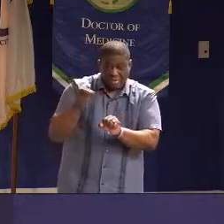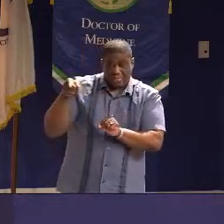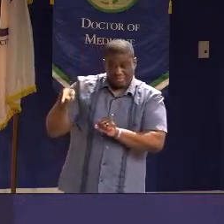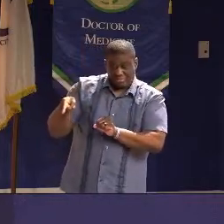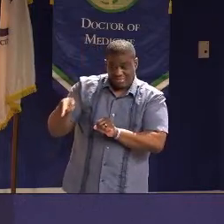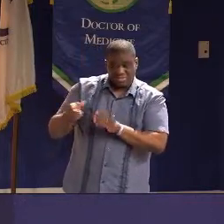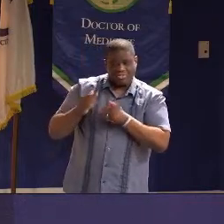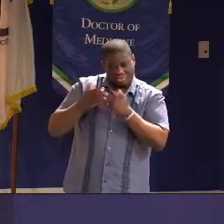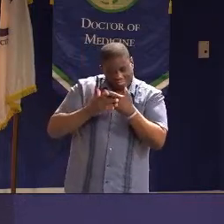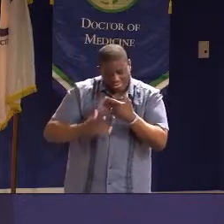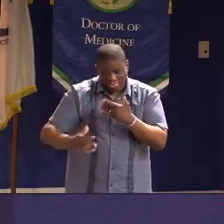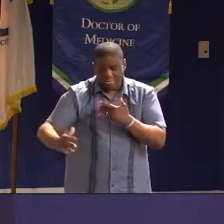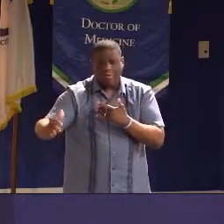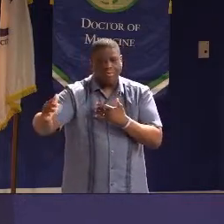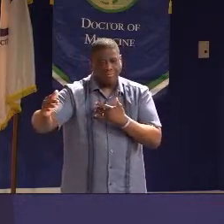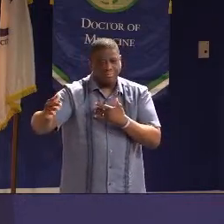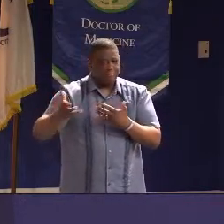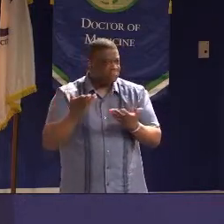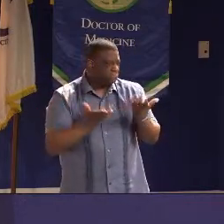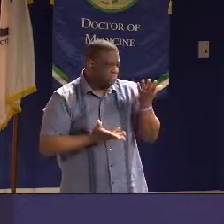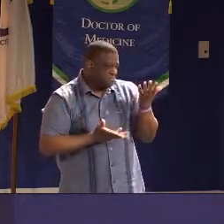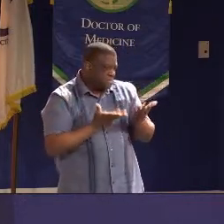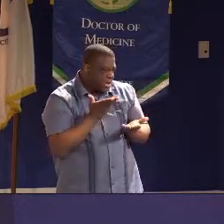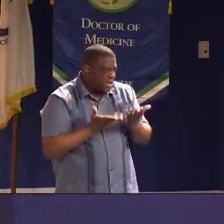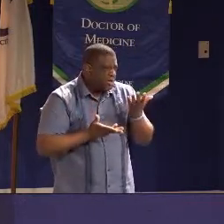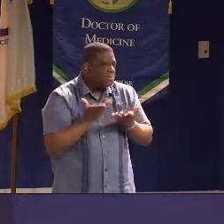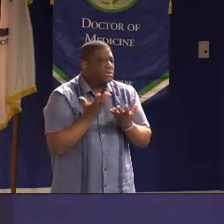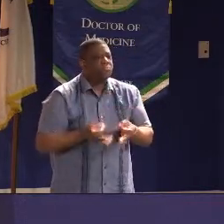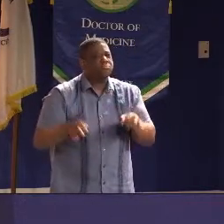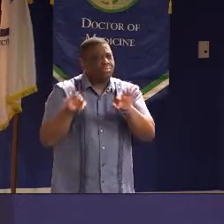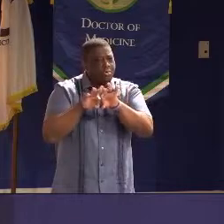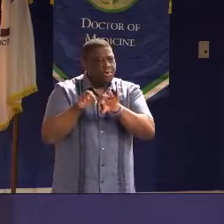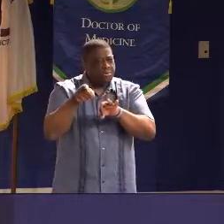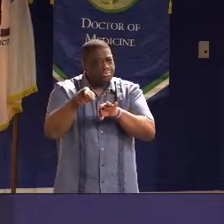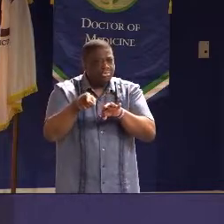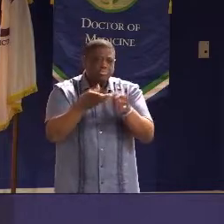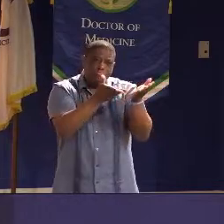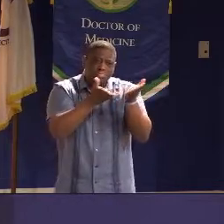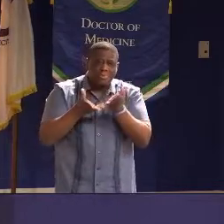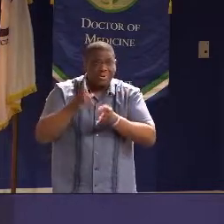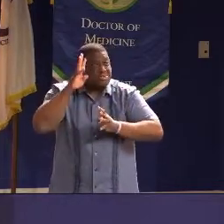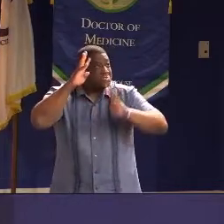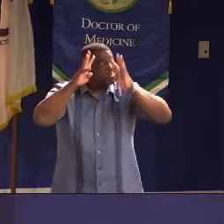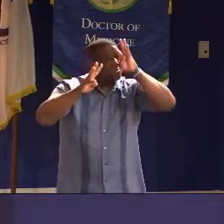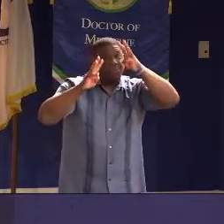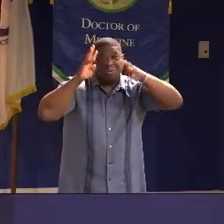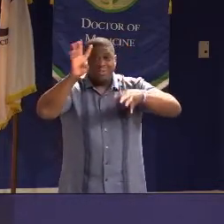enduring. And perhaps most importantly, you bring creativity and curiosity,